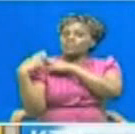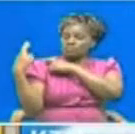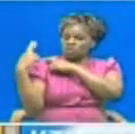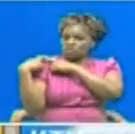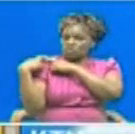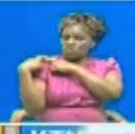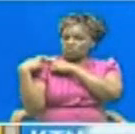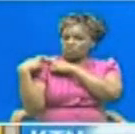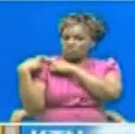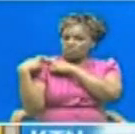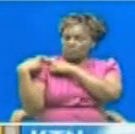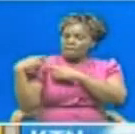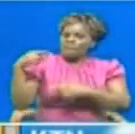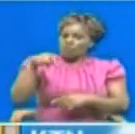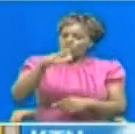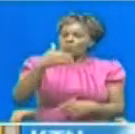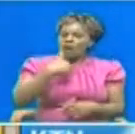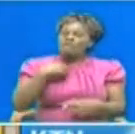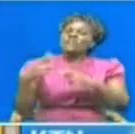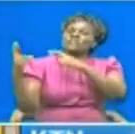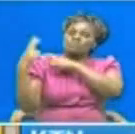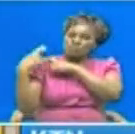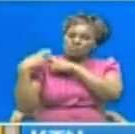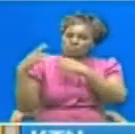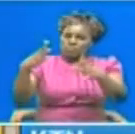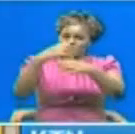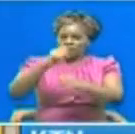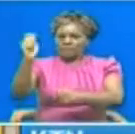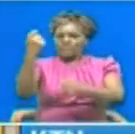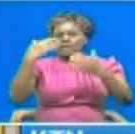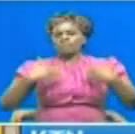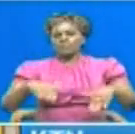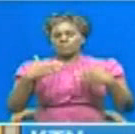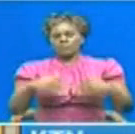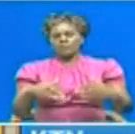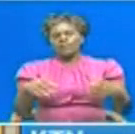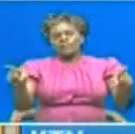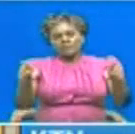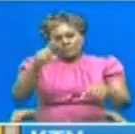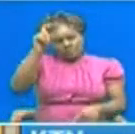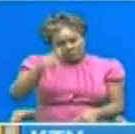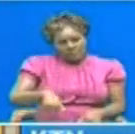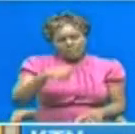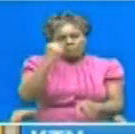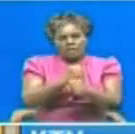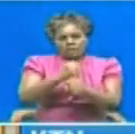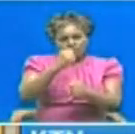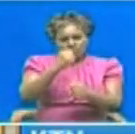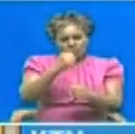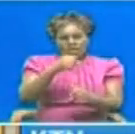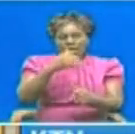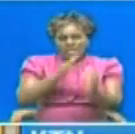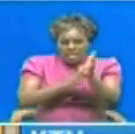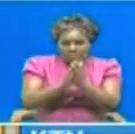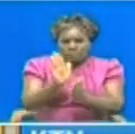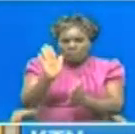docket, you hold that docket in trust for the Kenyan people, and you must ensure that their